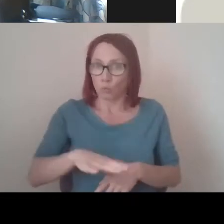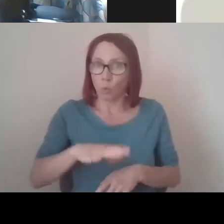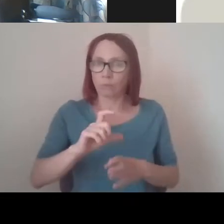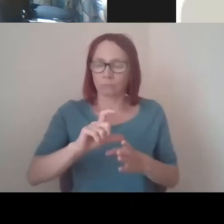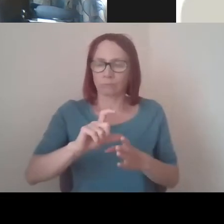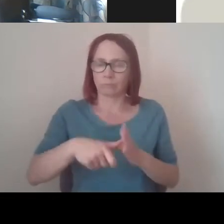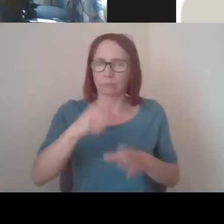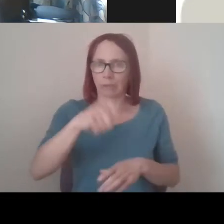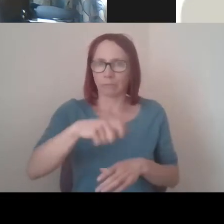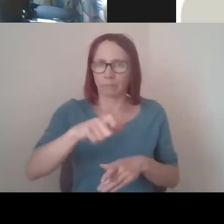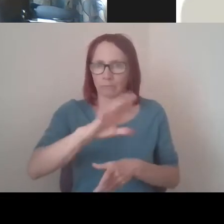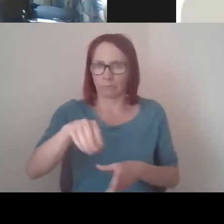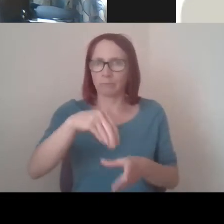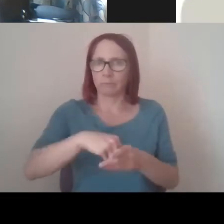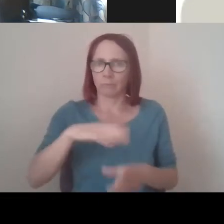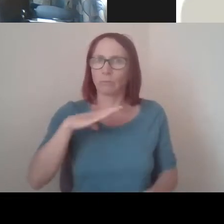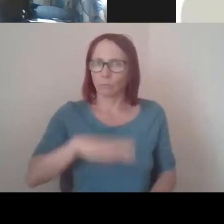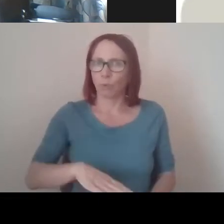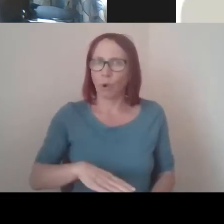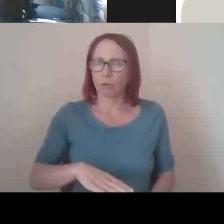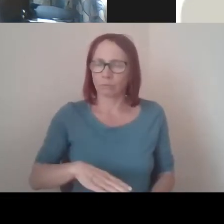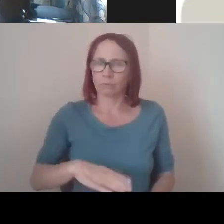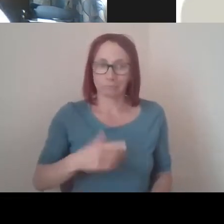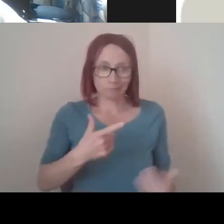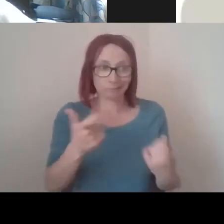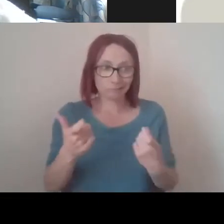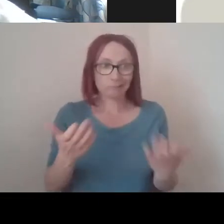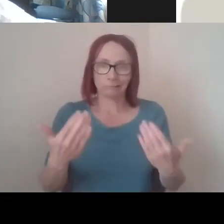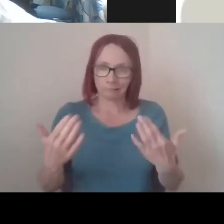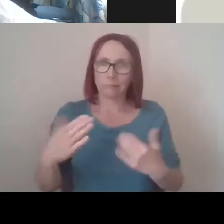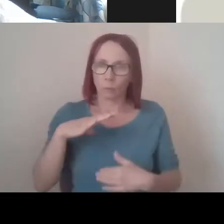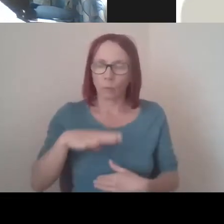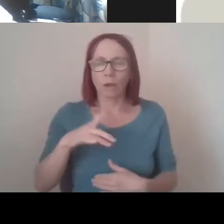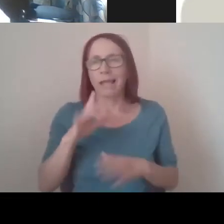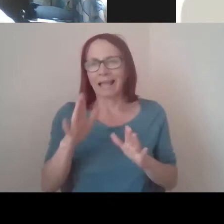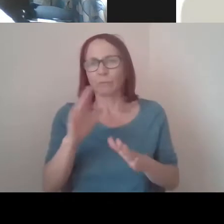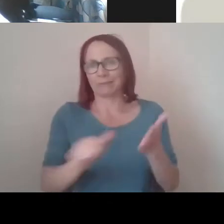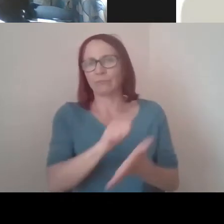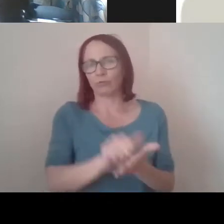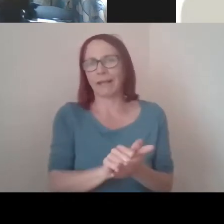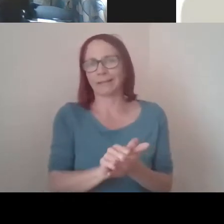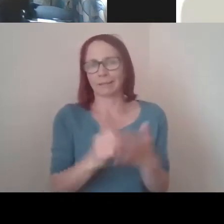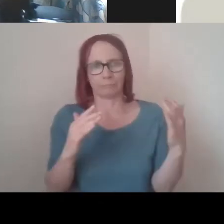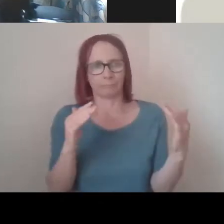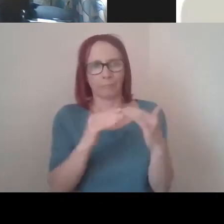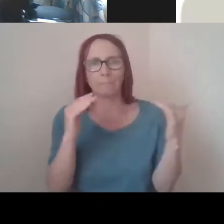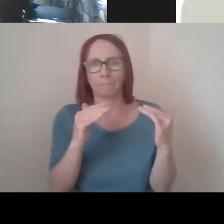looking for disabled people. I mean, obviously you have to be the right fit